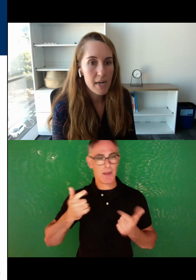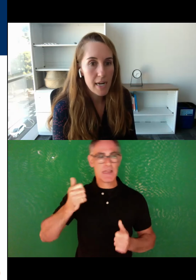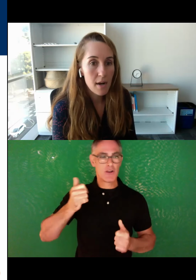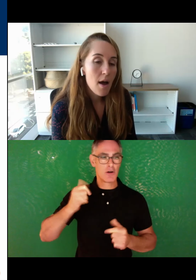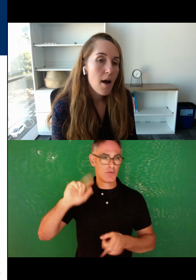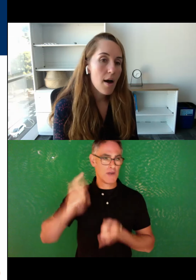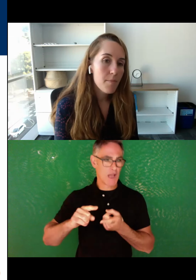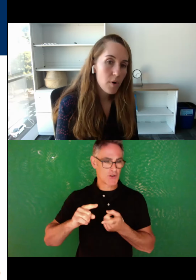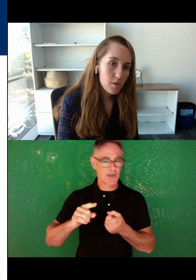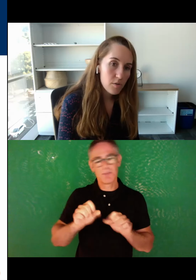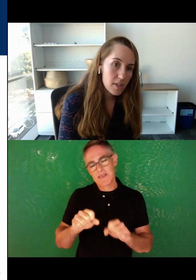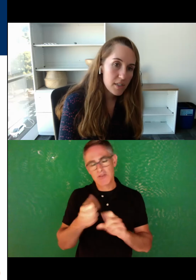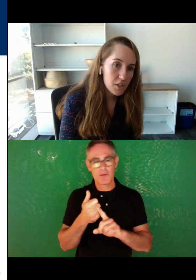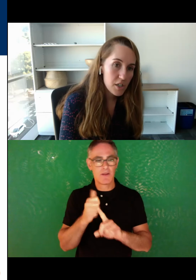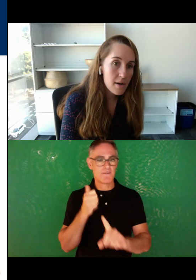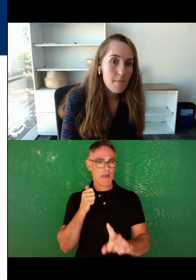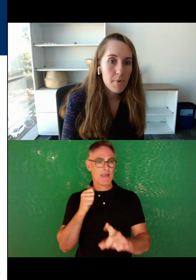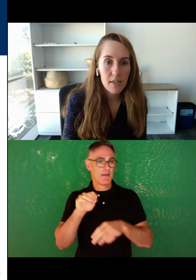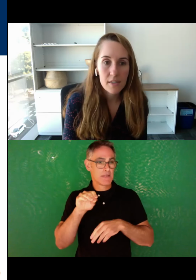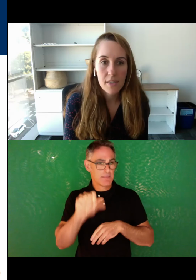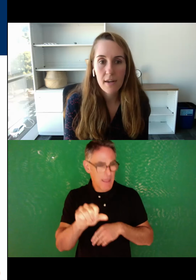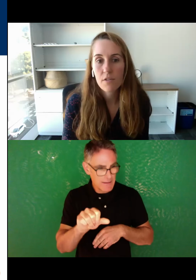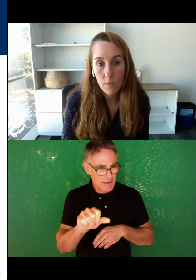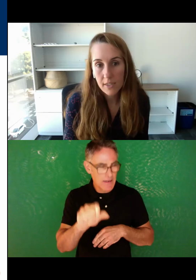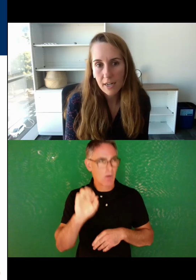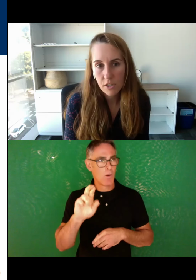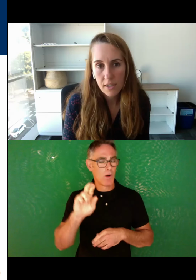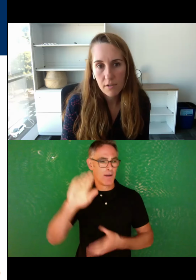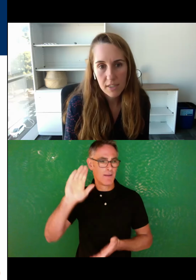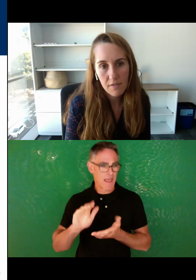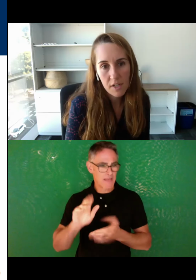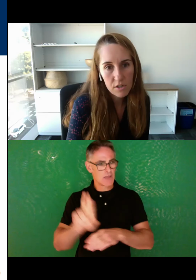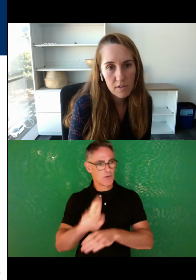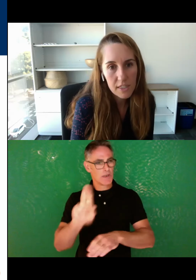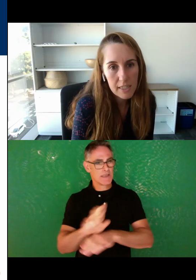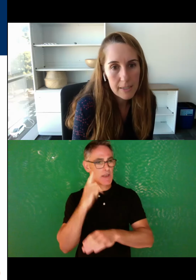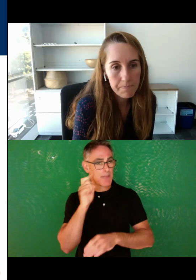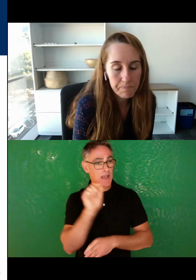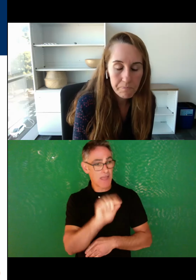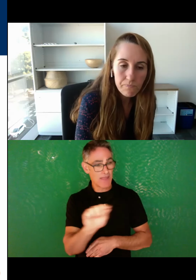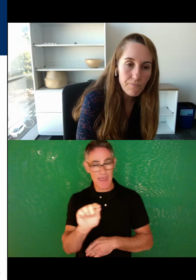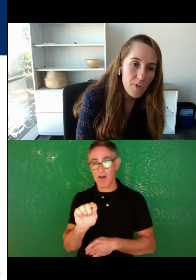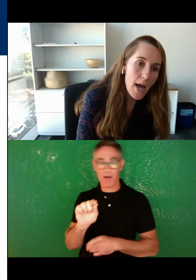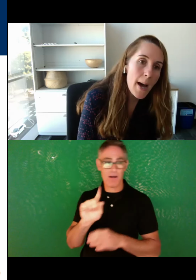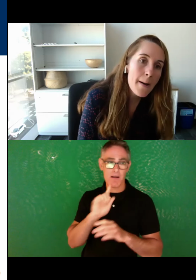avoidable spending or utilization, because they are the ones actually receiving the services.